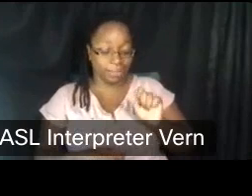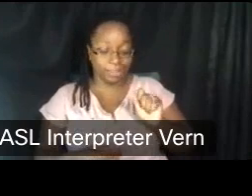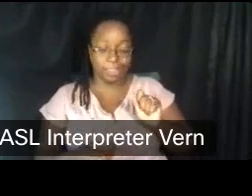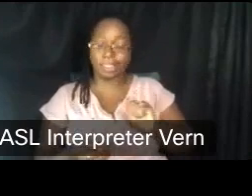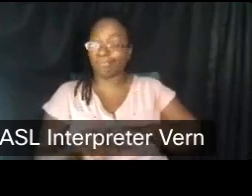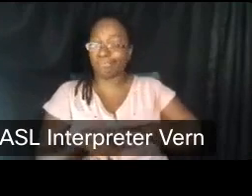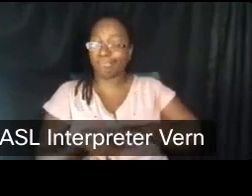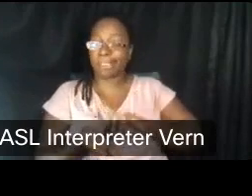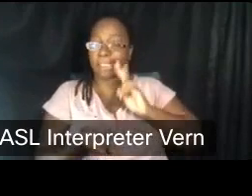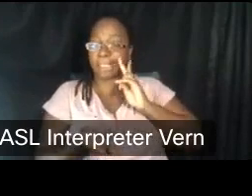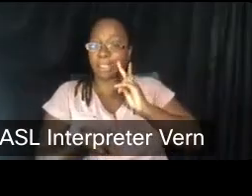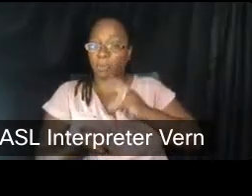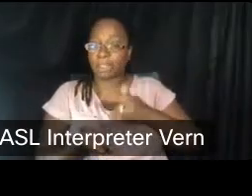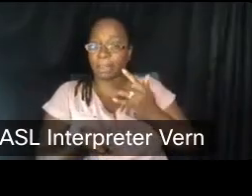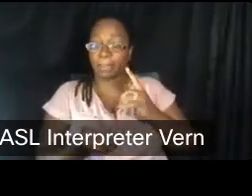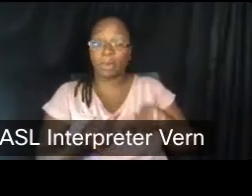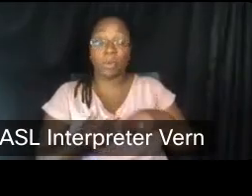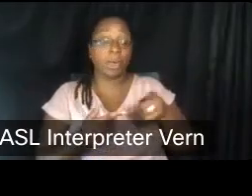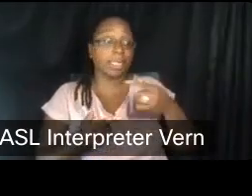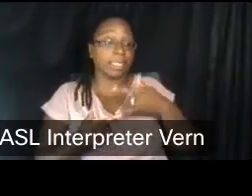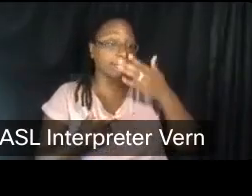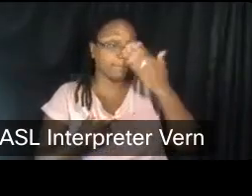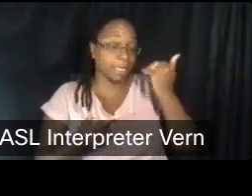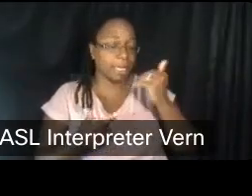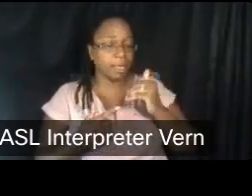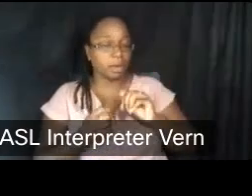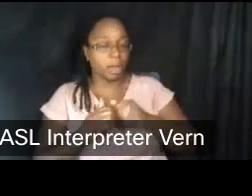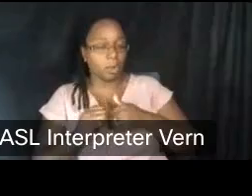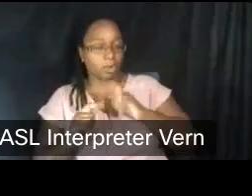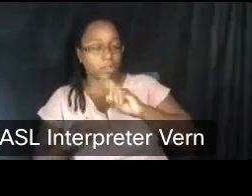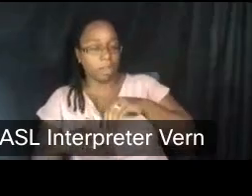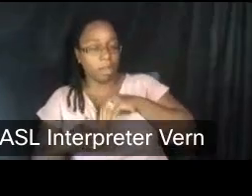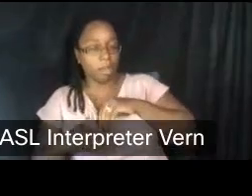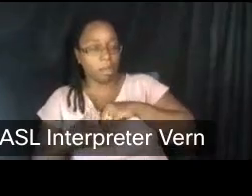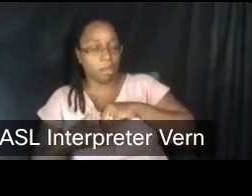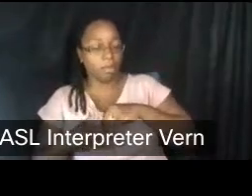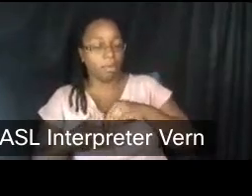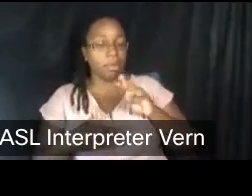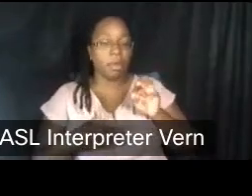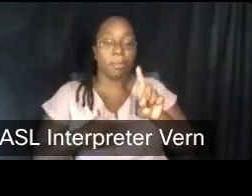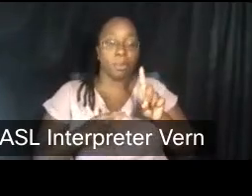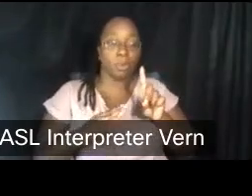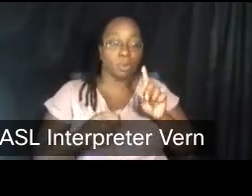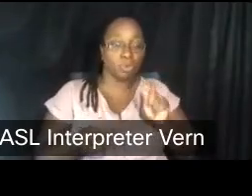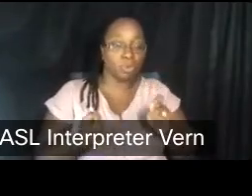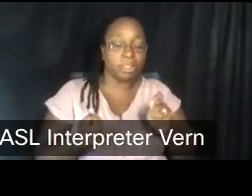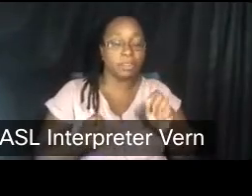we witness a survivor experiencing forgetfulness, mood swings, or trouble focusing or